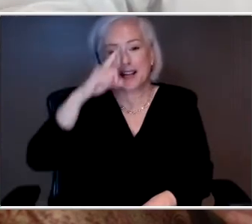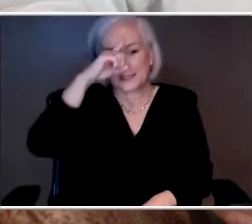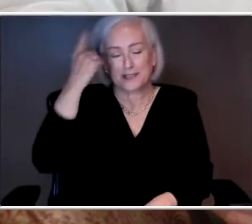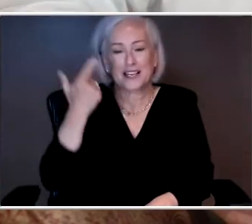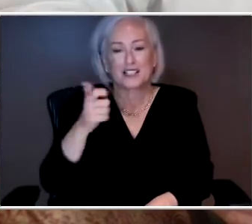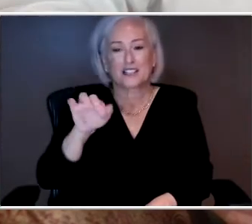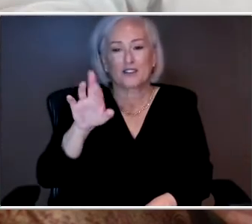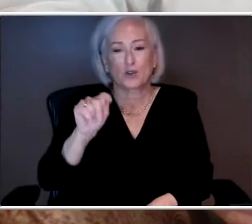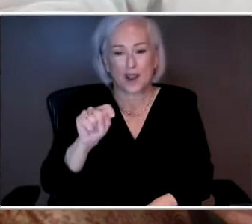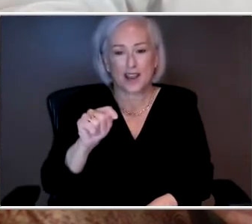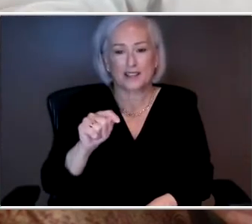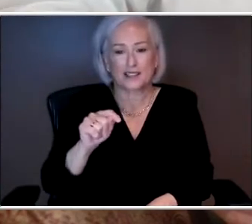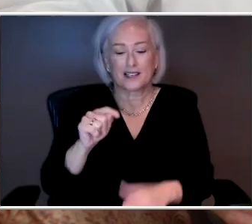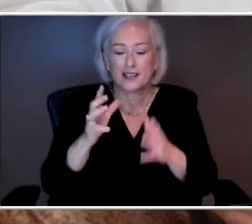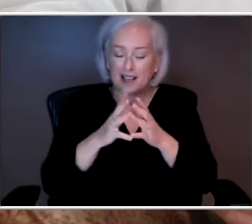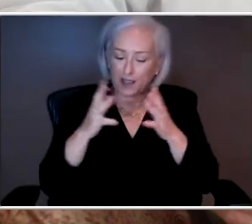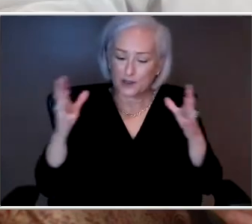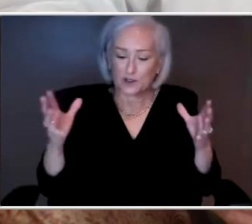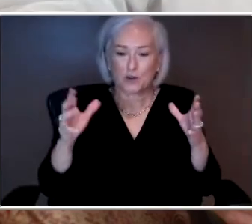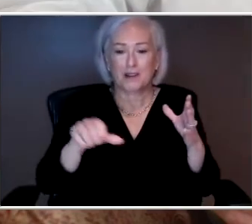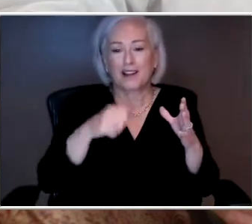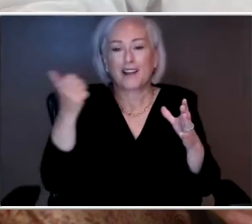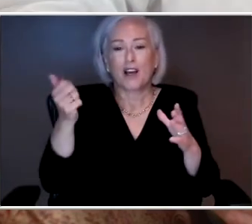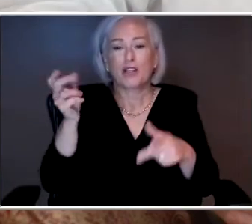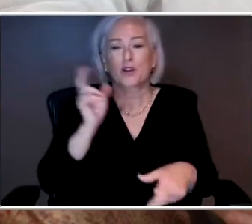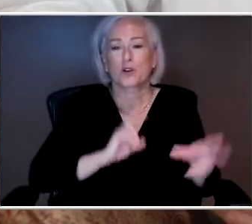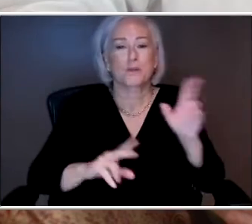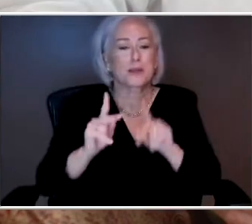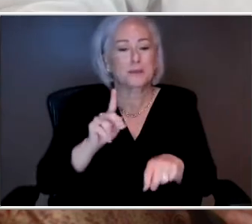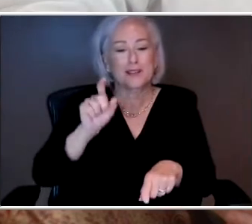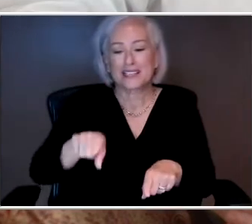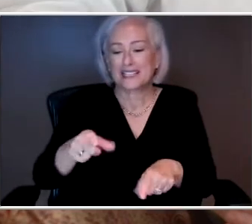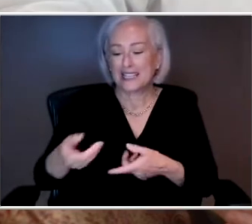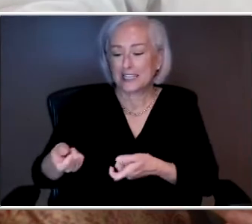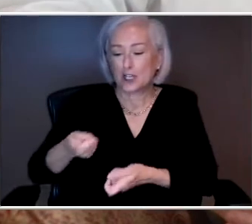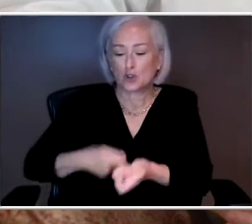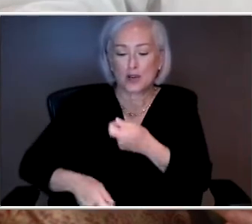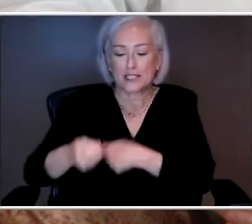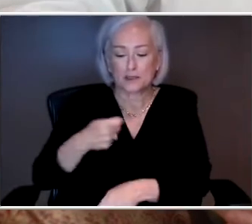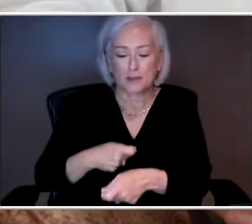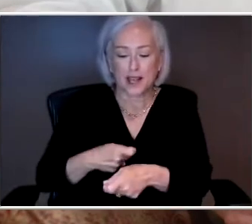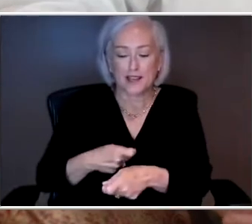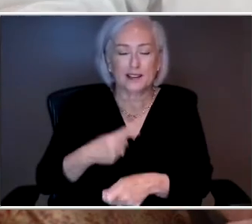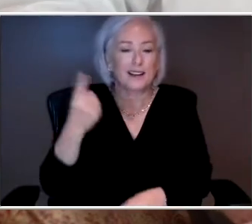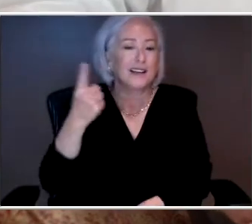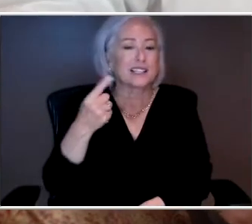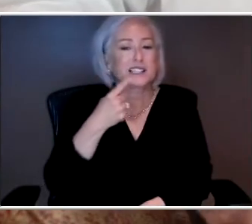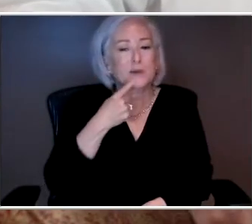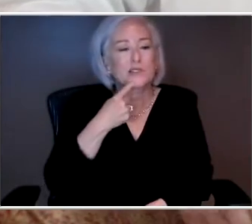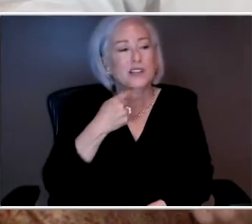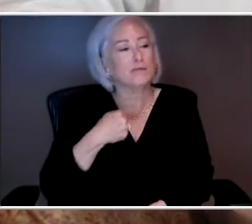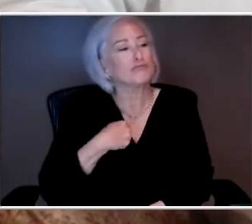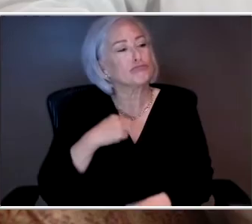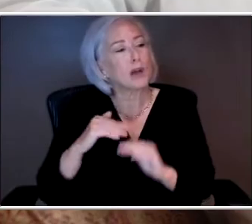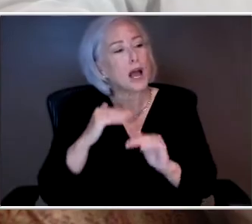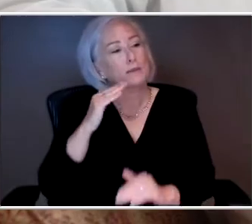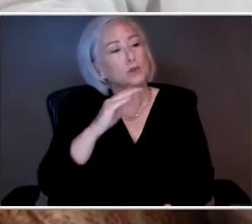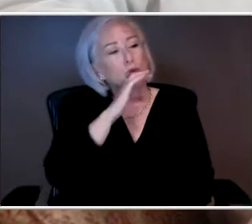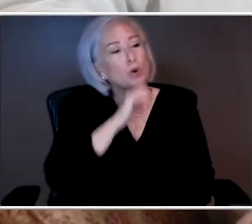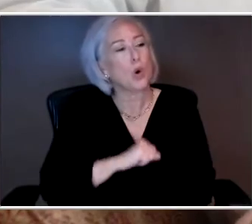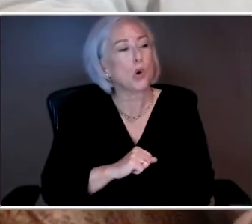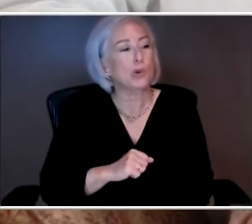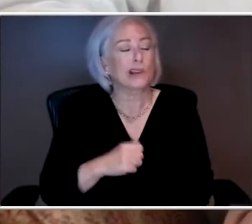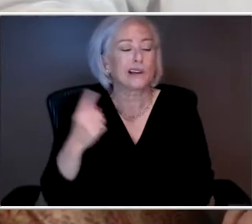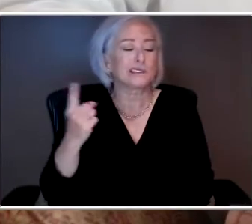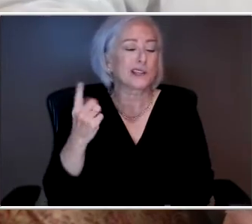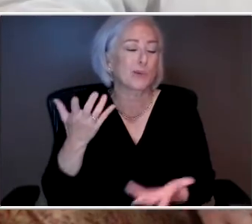when I was in dialysis, I'd say, "Are you going to get a transplant?" And they'd say, "Well, I'm too old," or "Nobody cares to want to give me one," this and